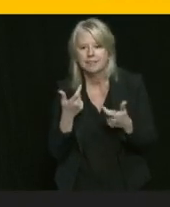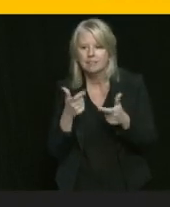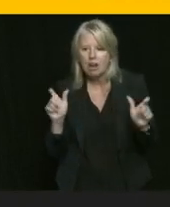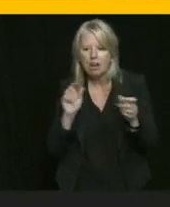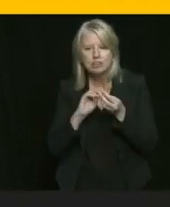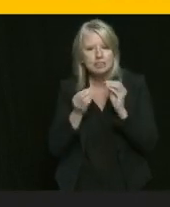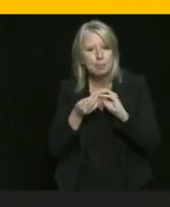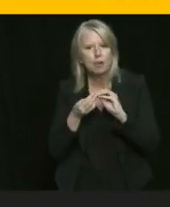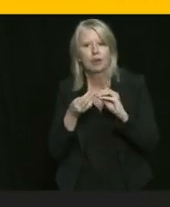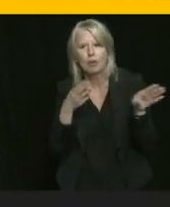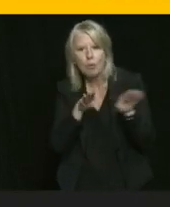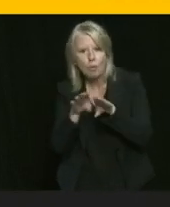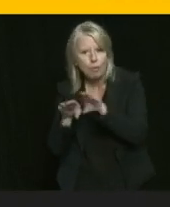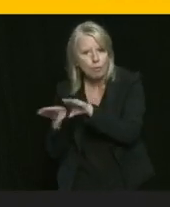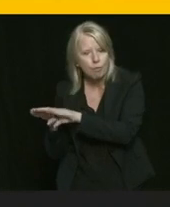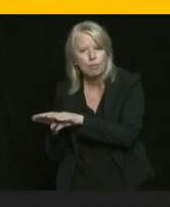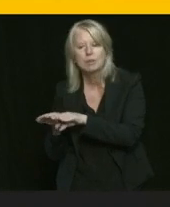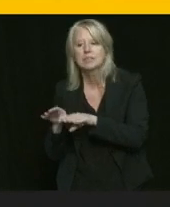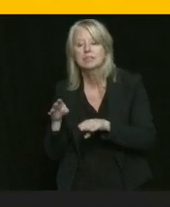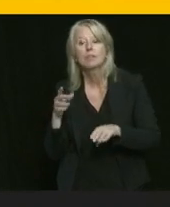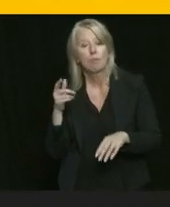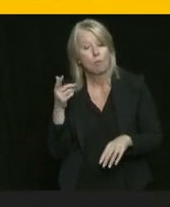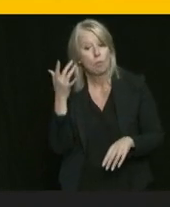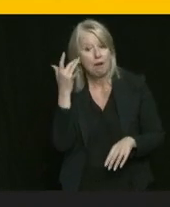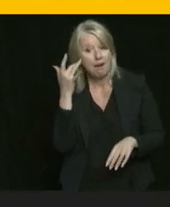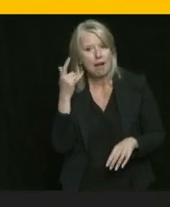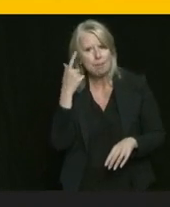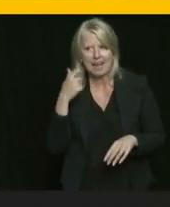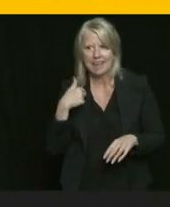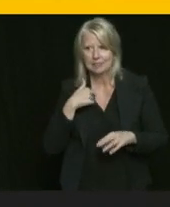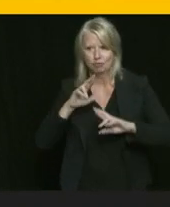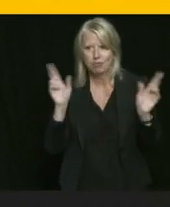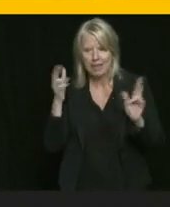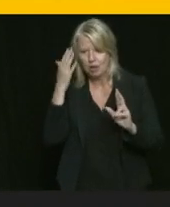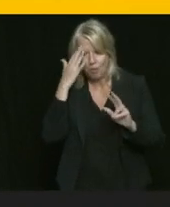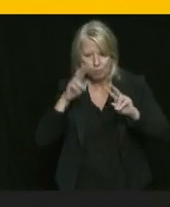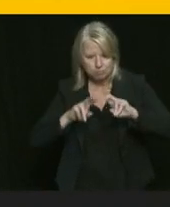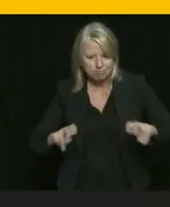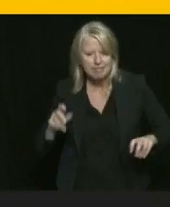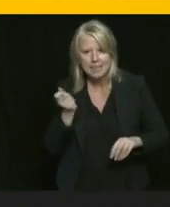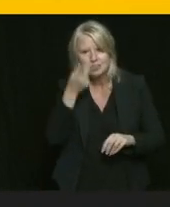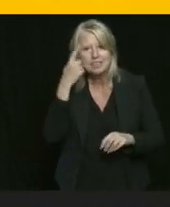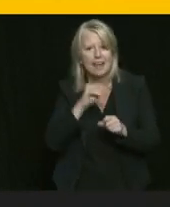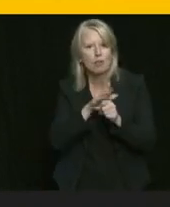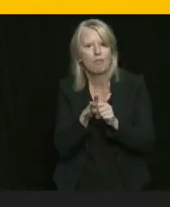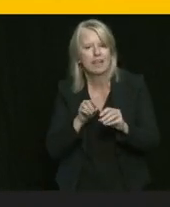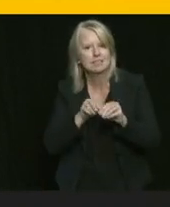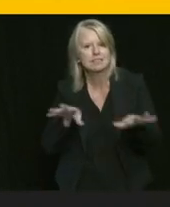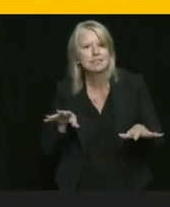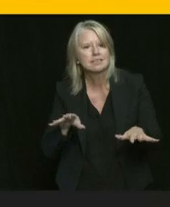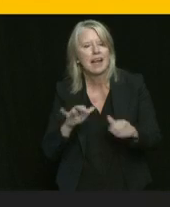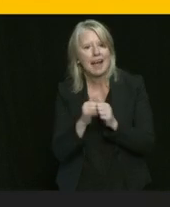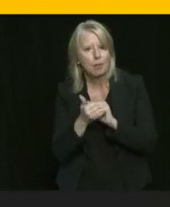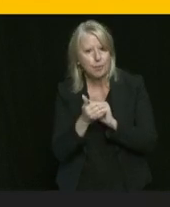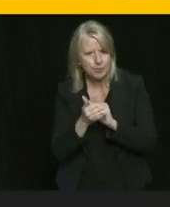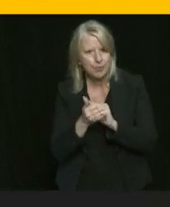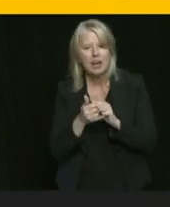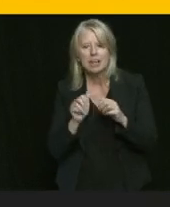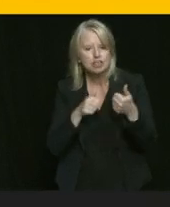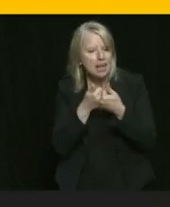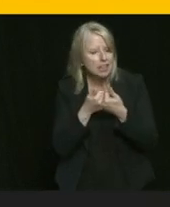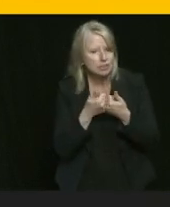shutdowns, partially because we now know much more about COVID-19, what the challenges are,